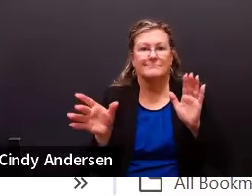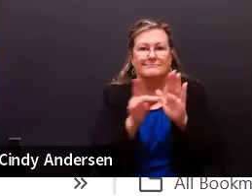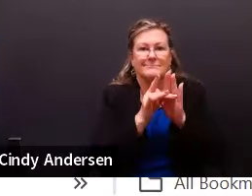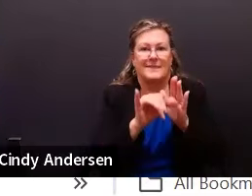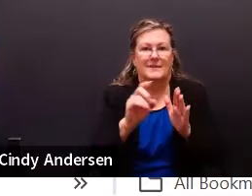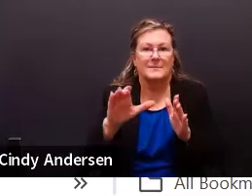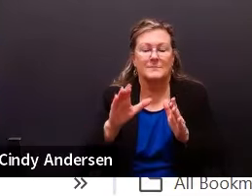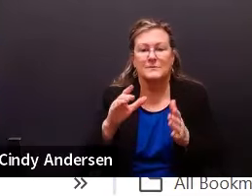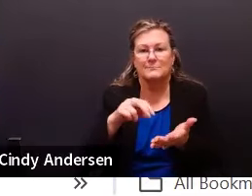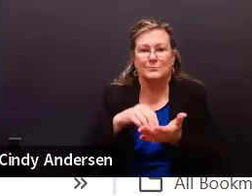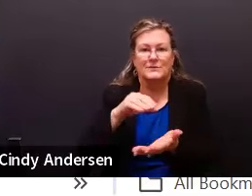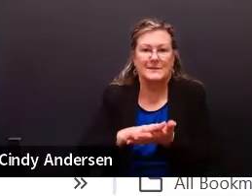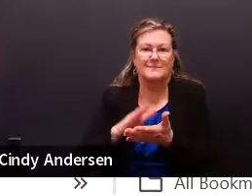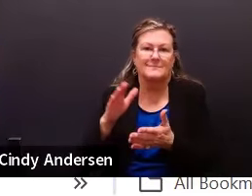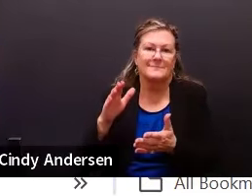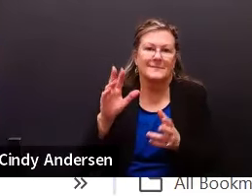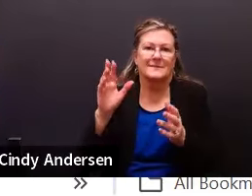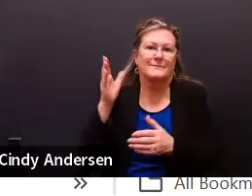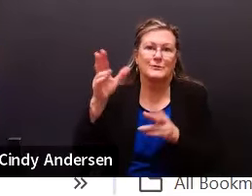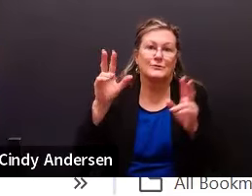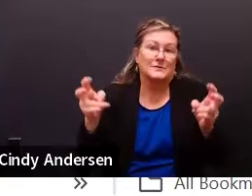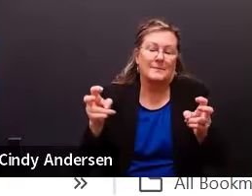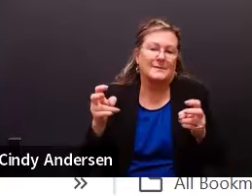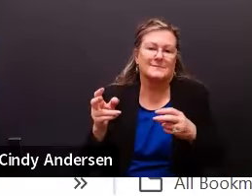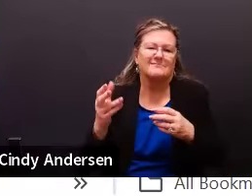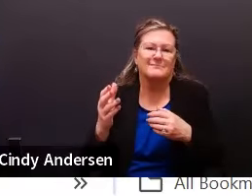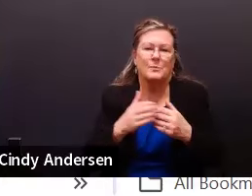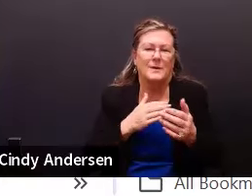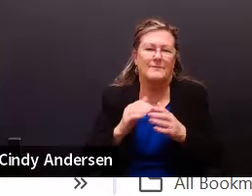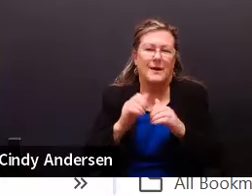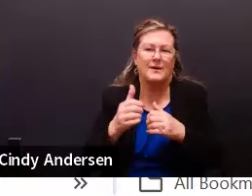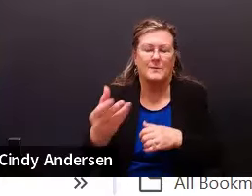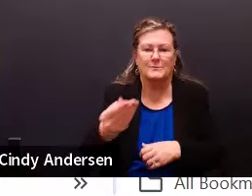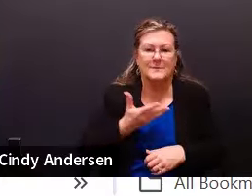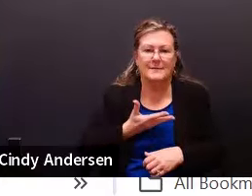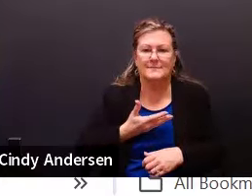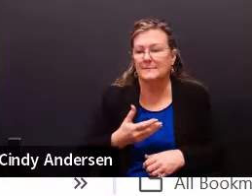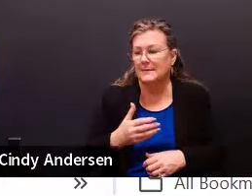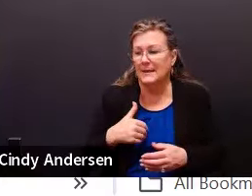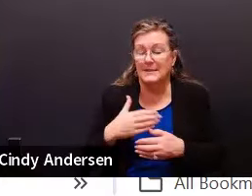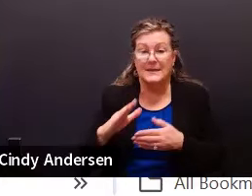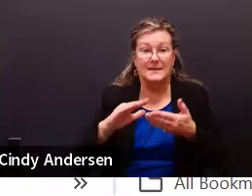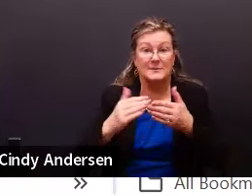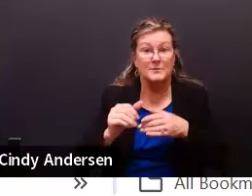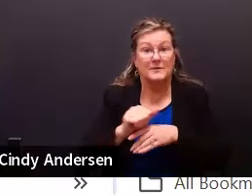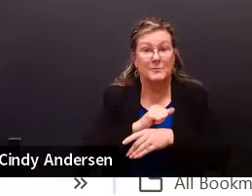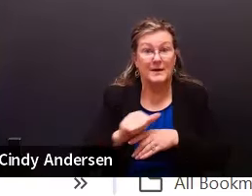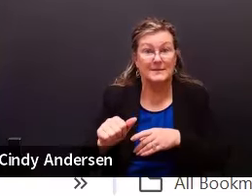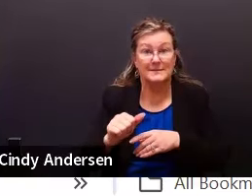title it future topics, however you want to communicate that to us. So here we go. The next community of